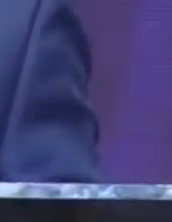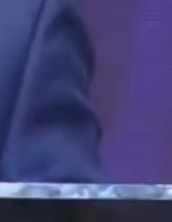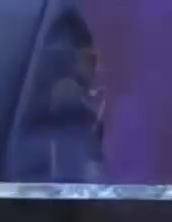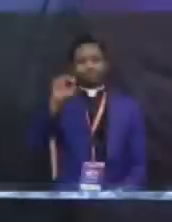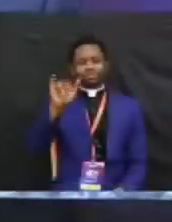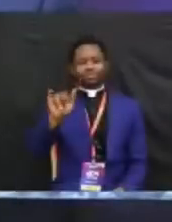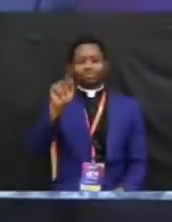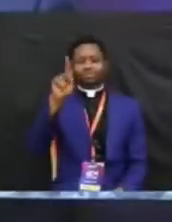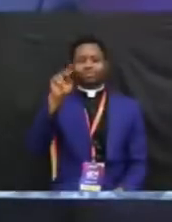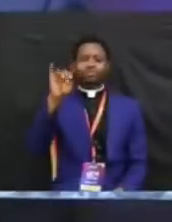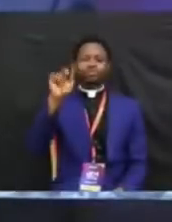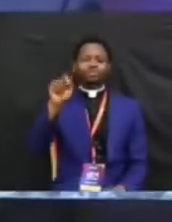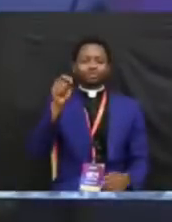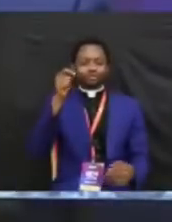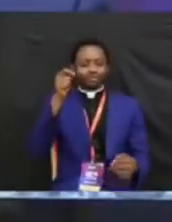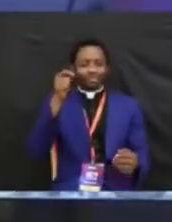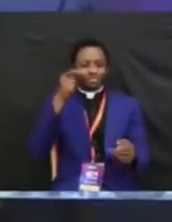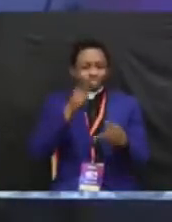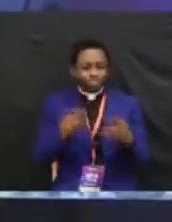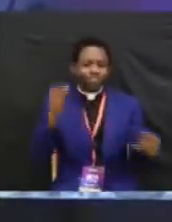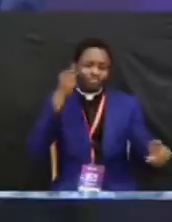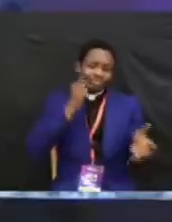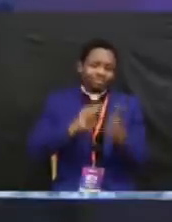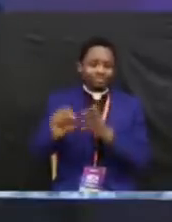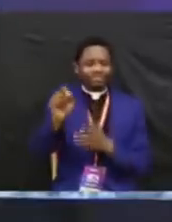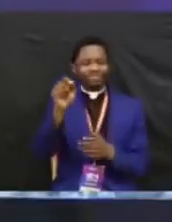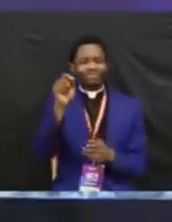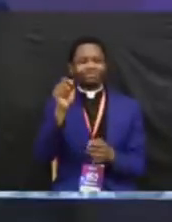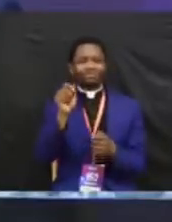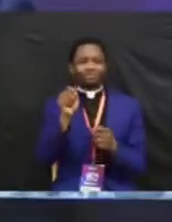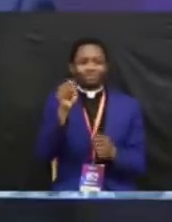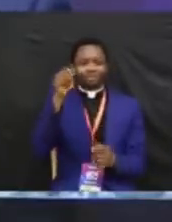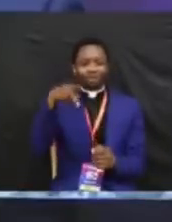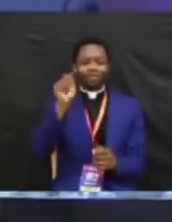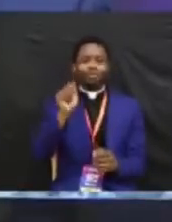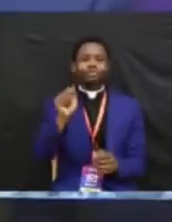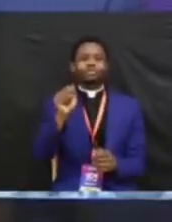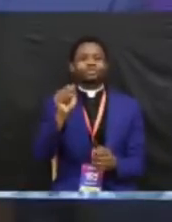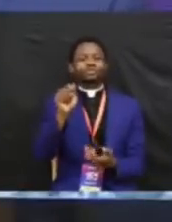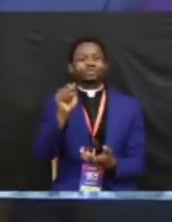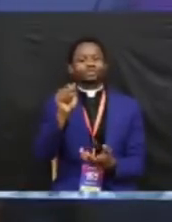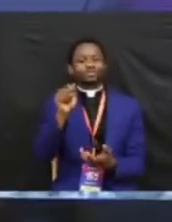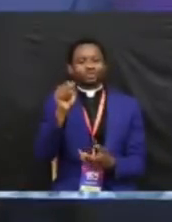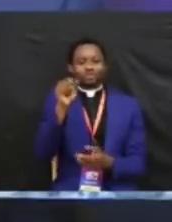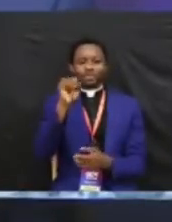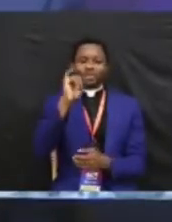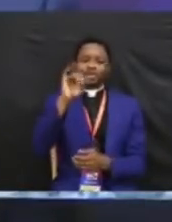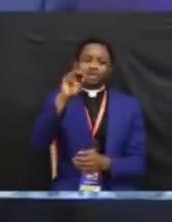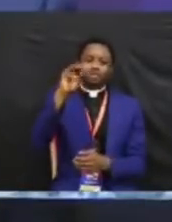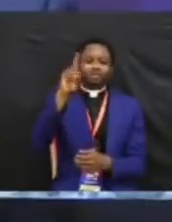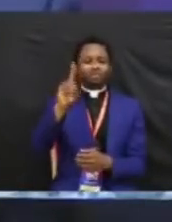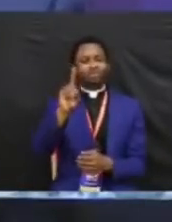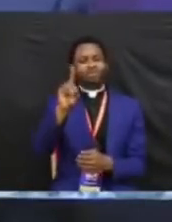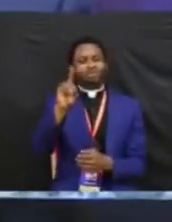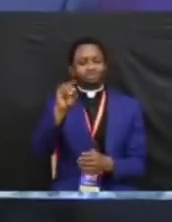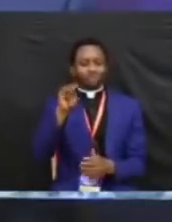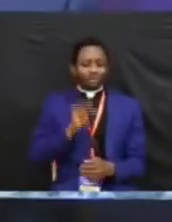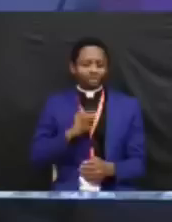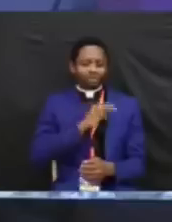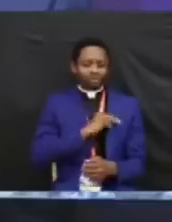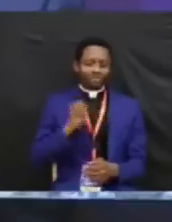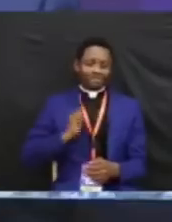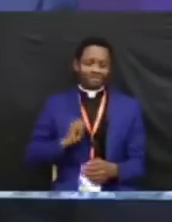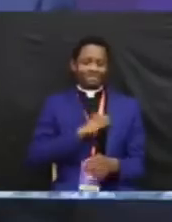general secretary, Apostle Emmanuel Ajiman Bequin, the international missions director, members of the